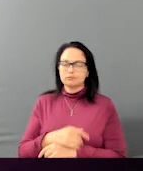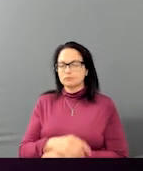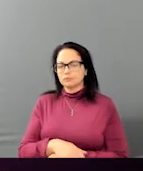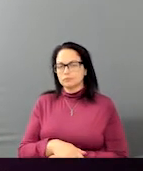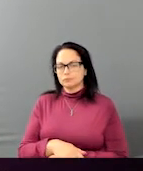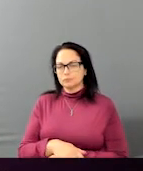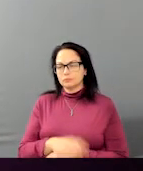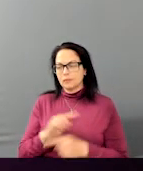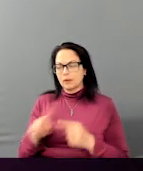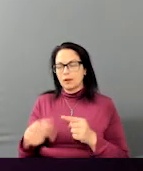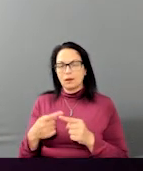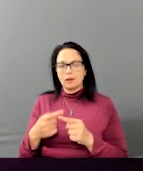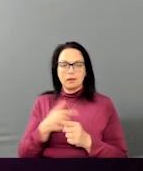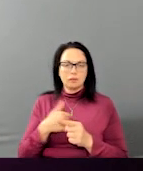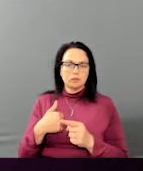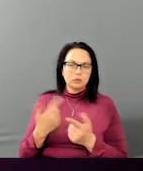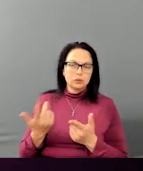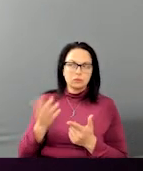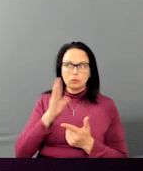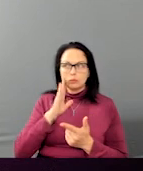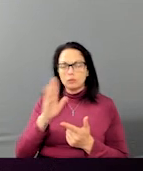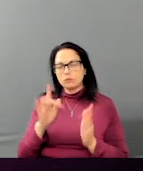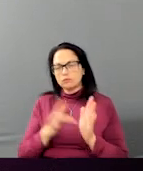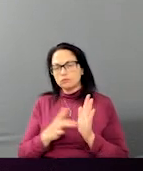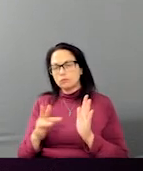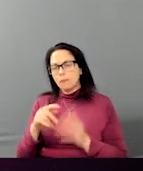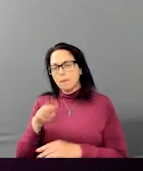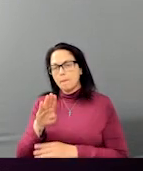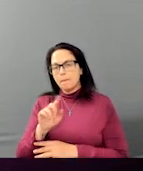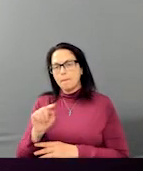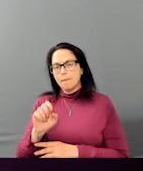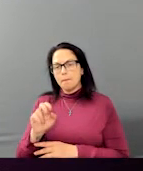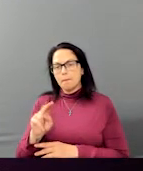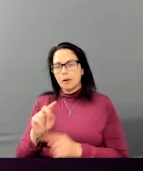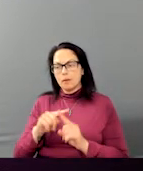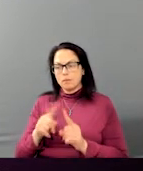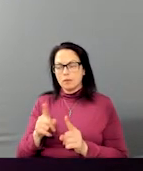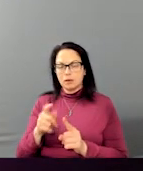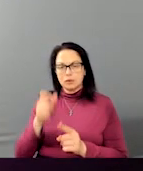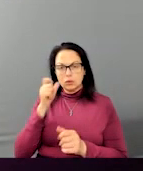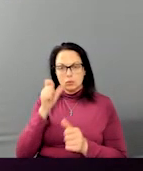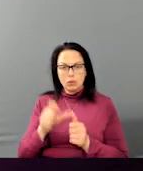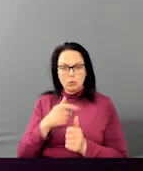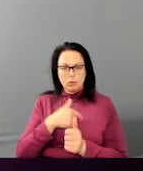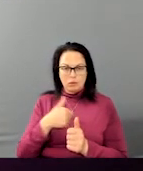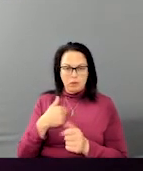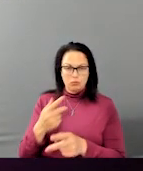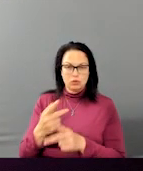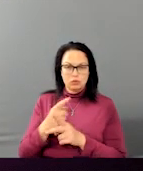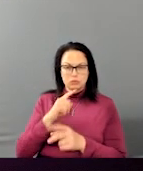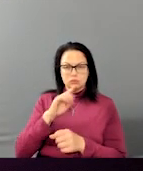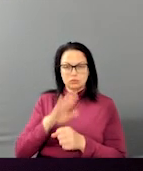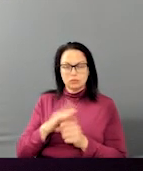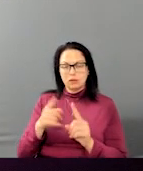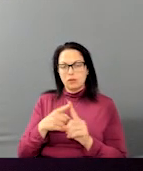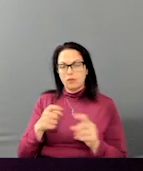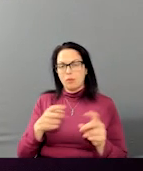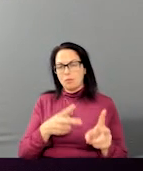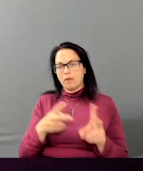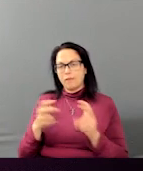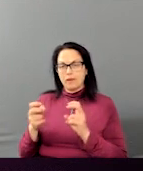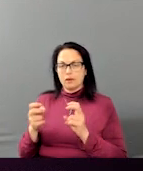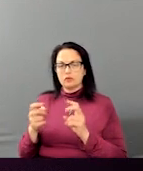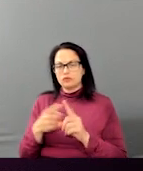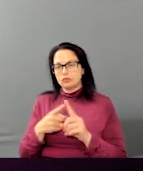invoke the button. But then, if you remember, we're returning a promise from the fetch, from the